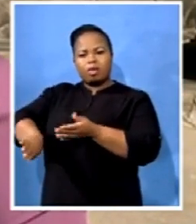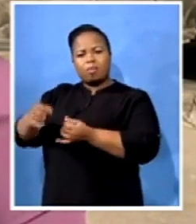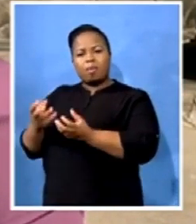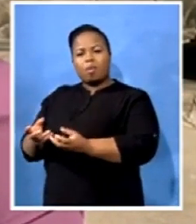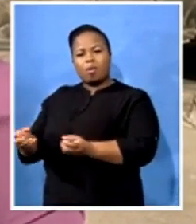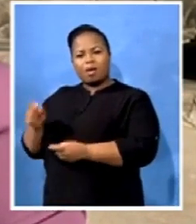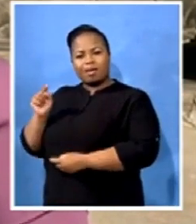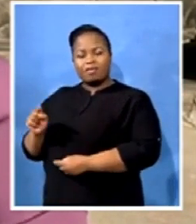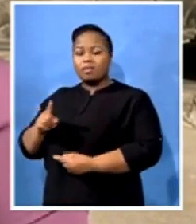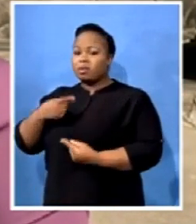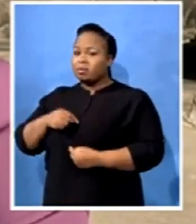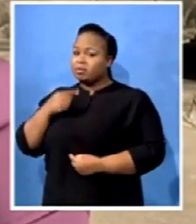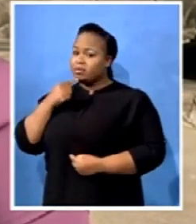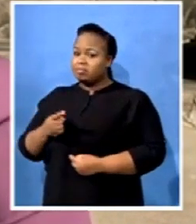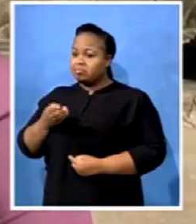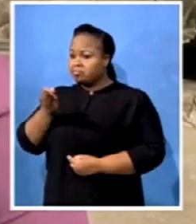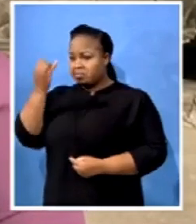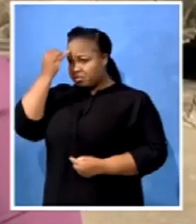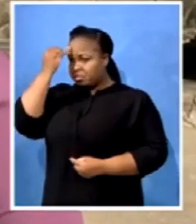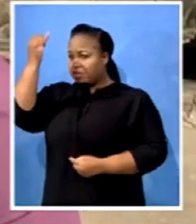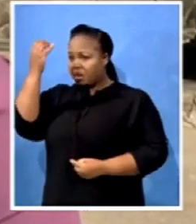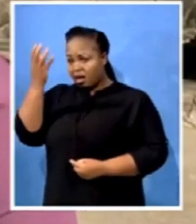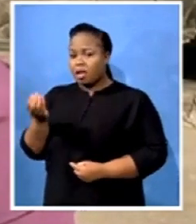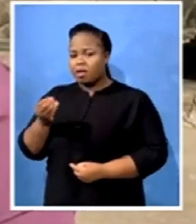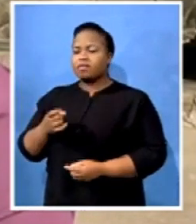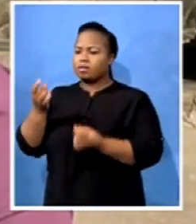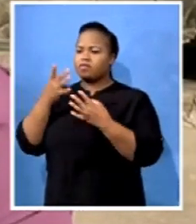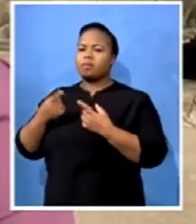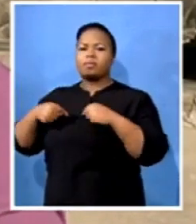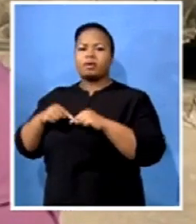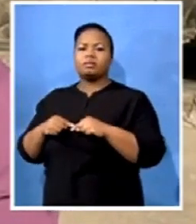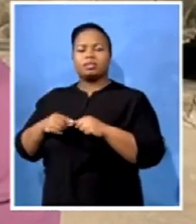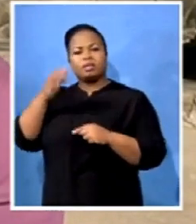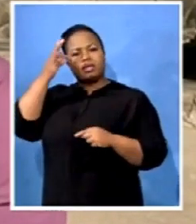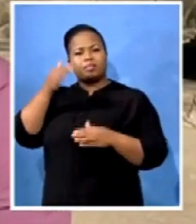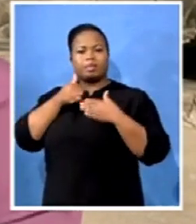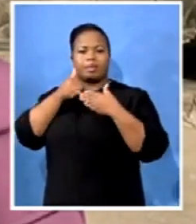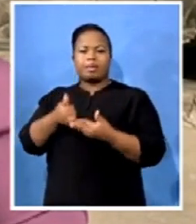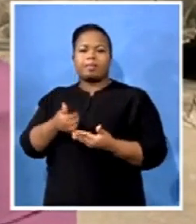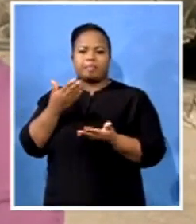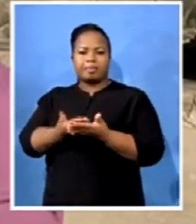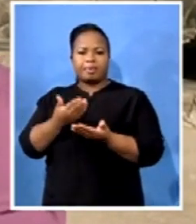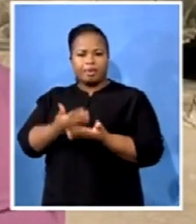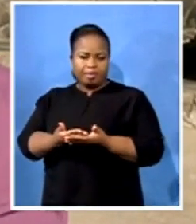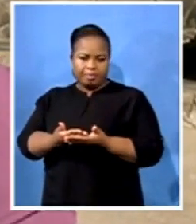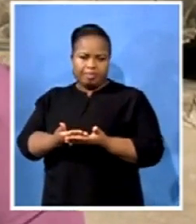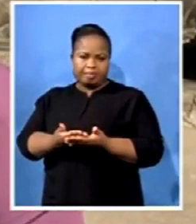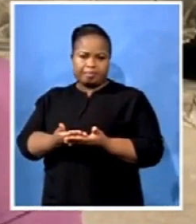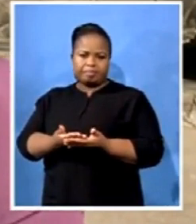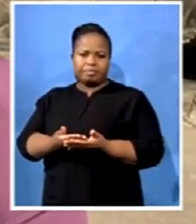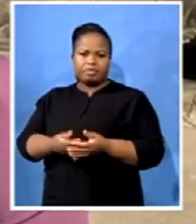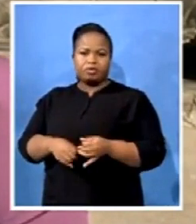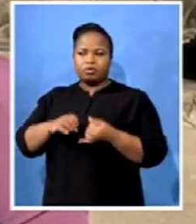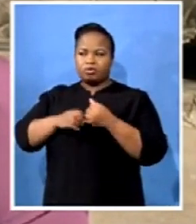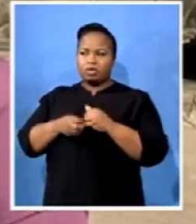innovations, bring them forth so that government can assist in modernizing them and streamlining them so that